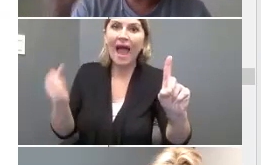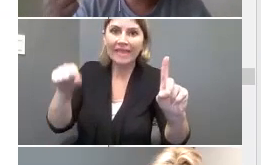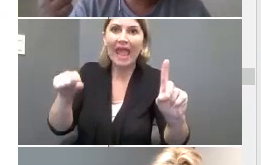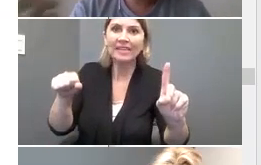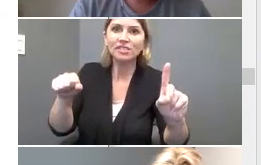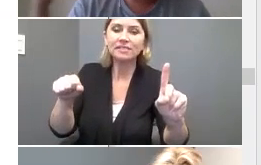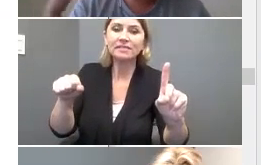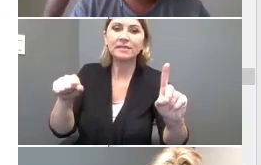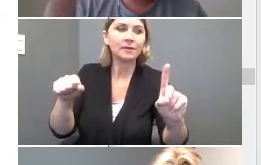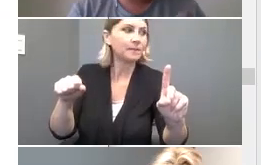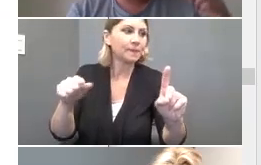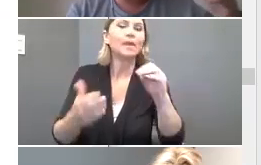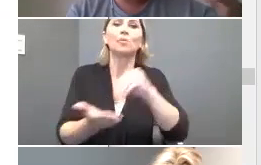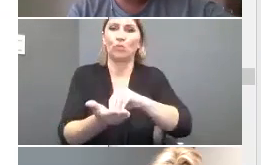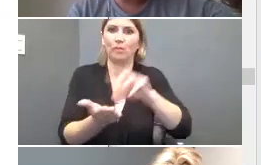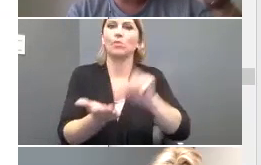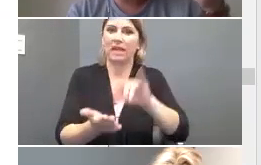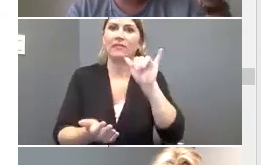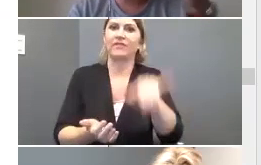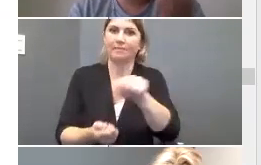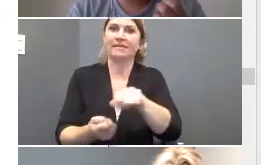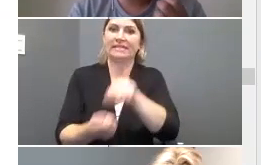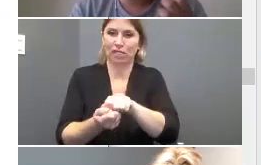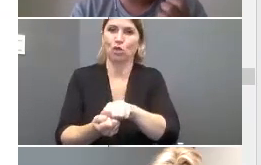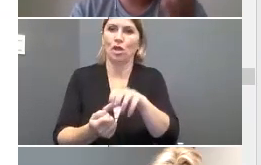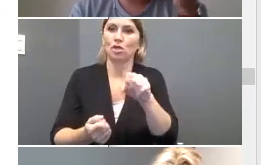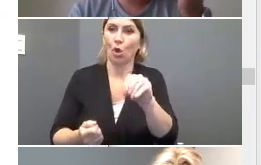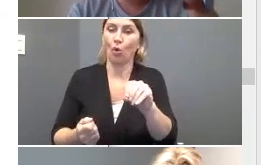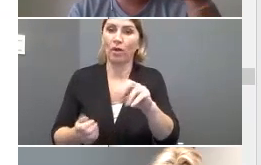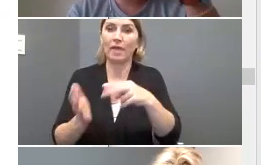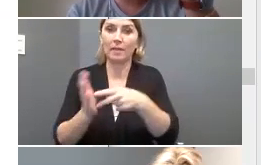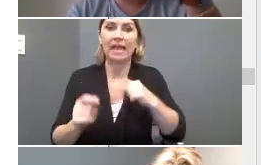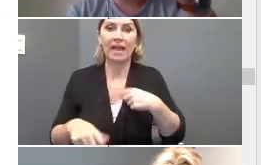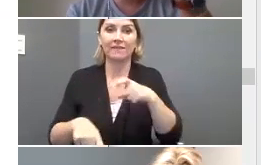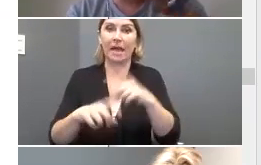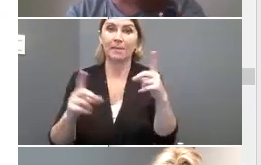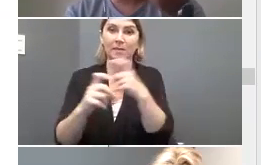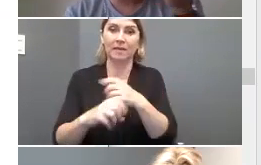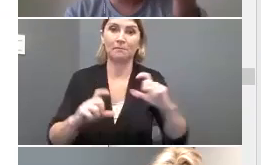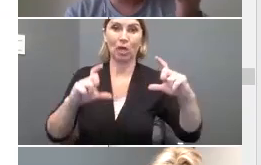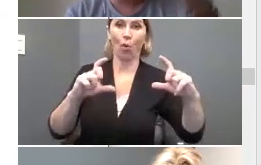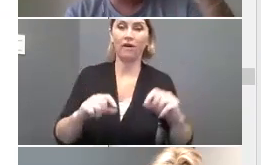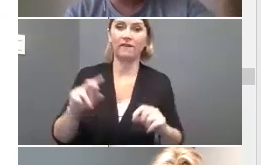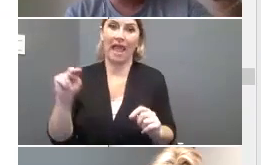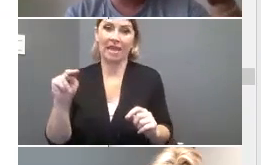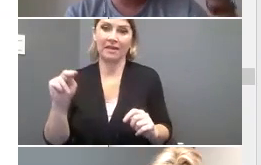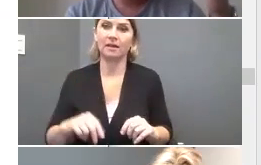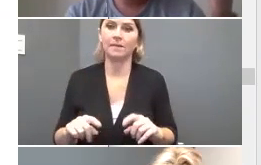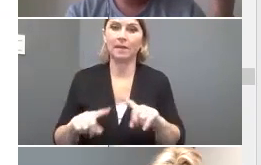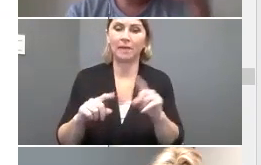particular index. That would basically mean that I have a time complexity of big O of n, or 2n, but essentially big